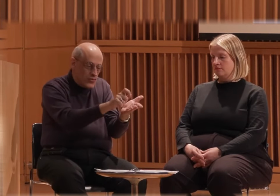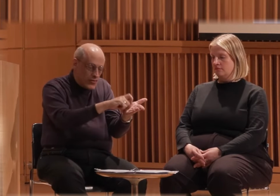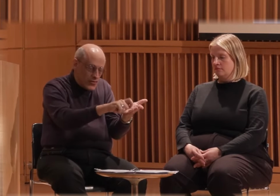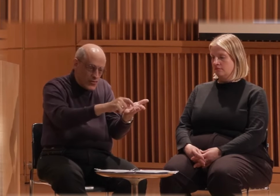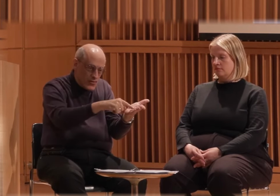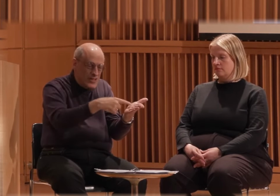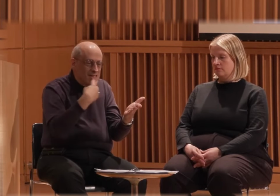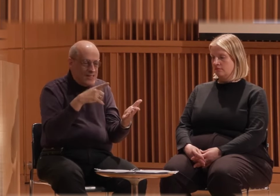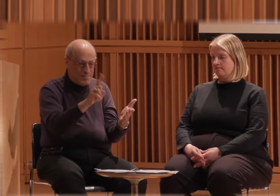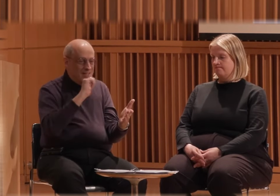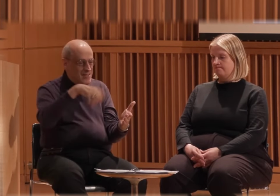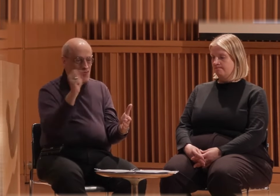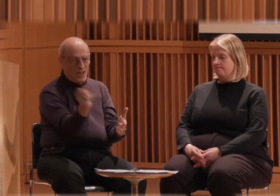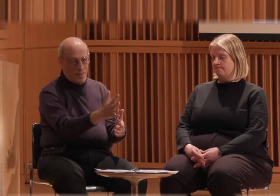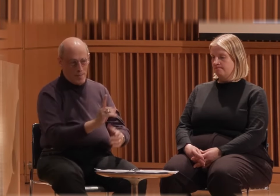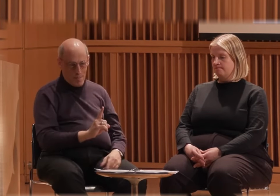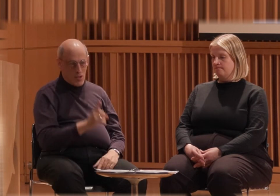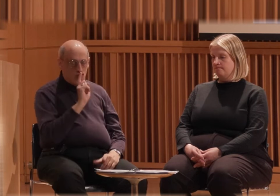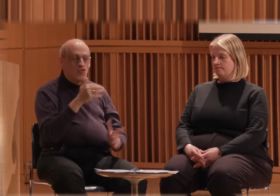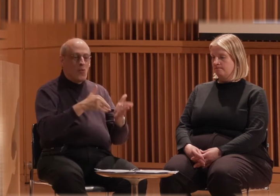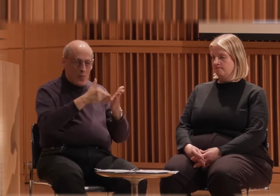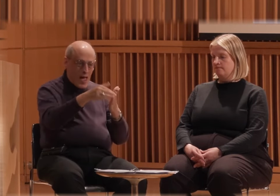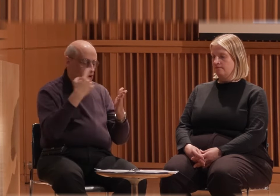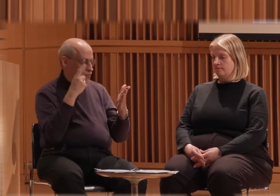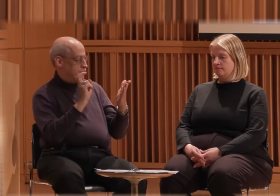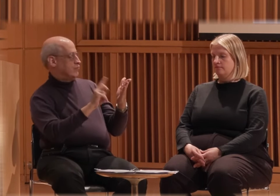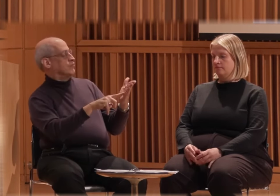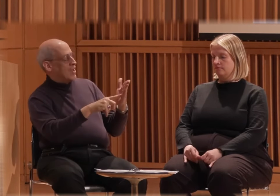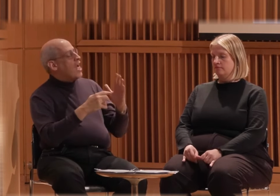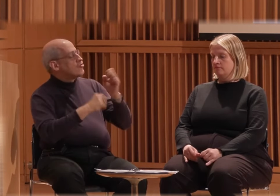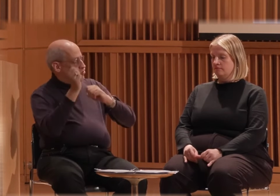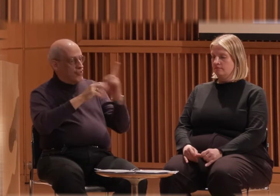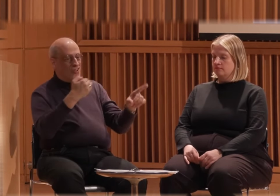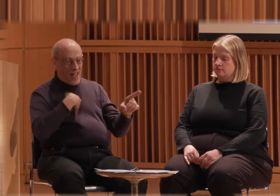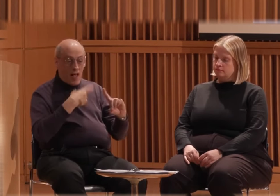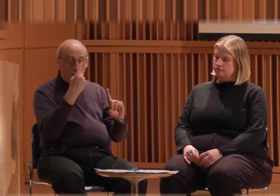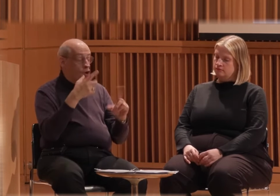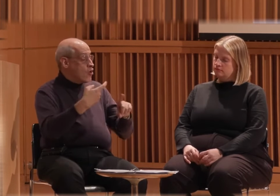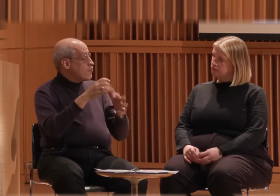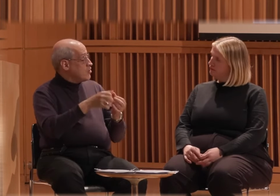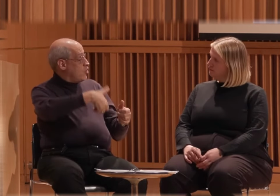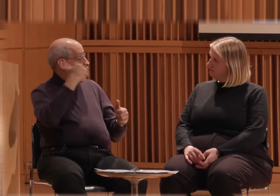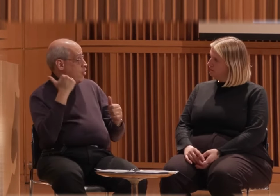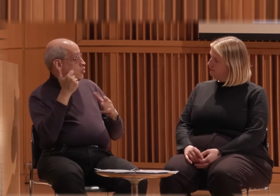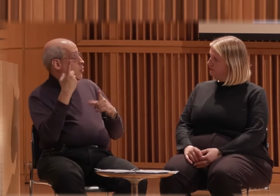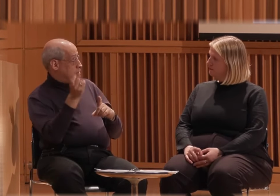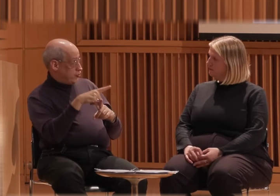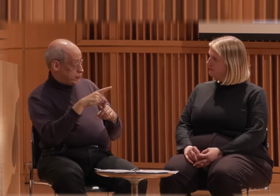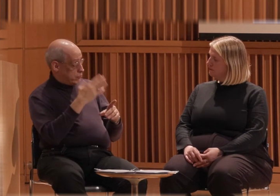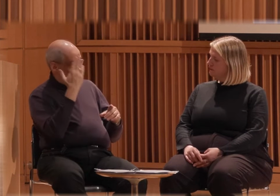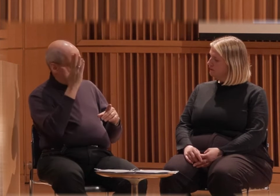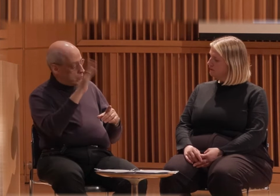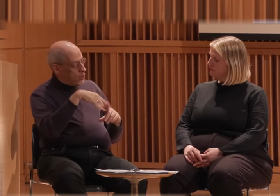is not a dice roll, it's very much patterned and structured. In terms of your question though, Celina,